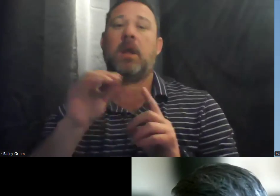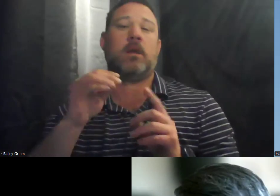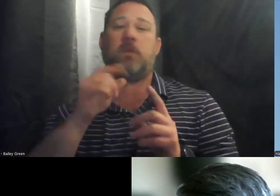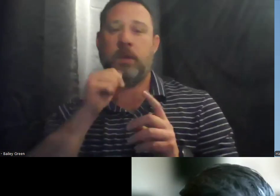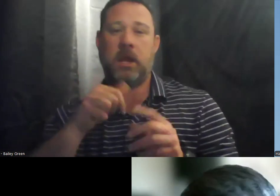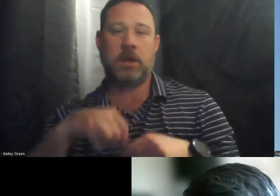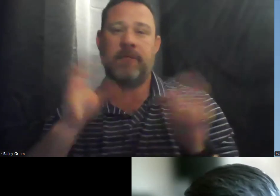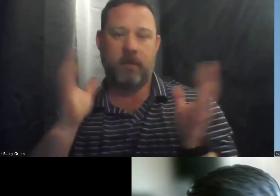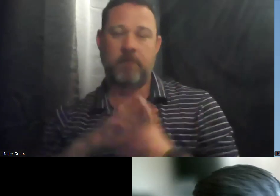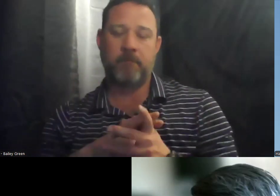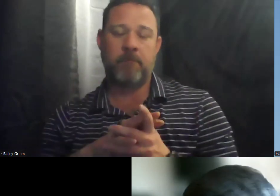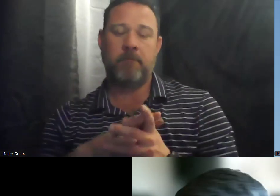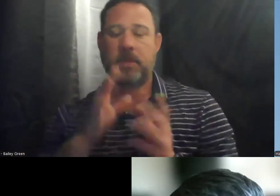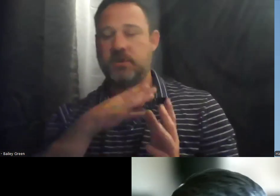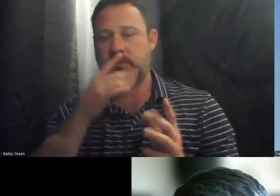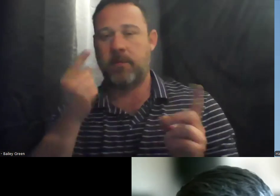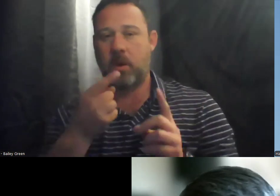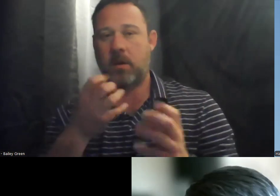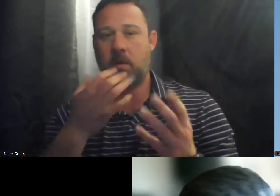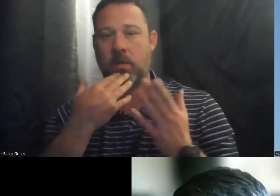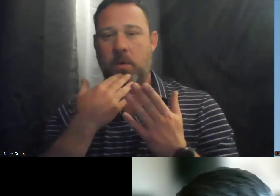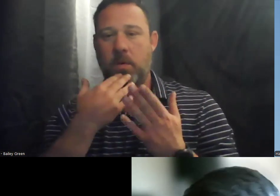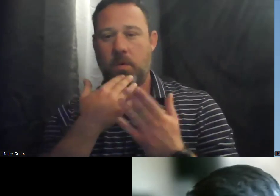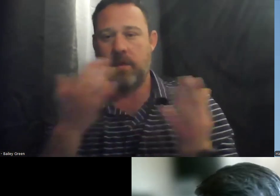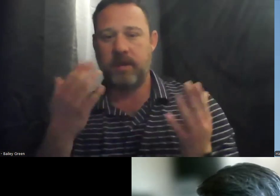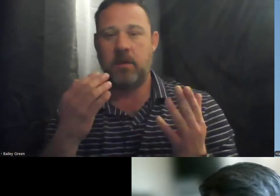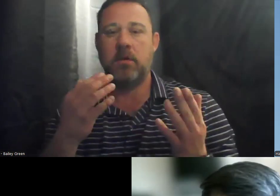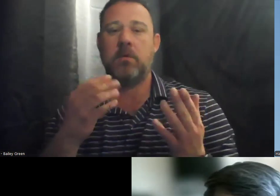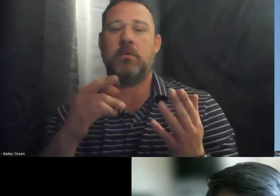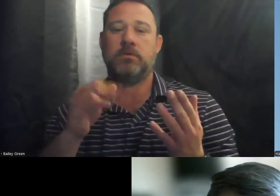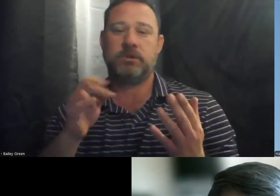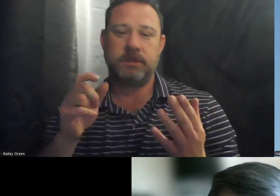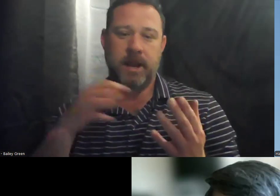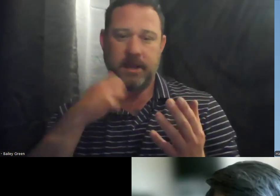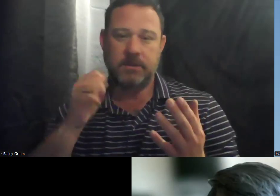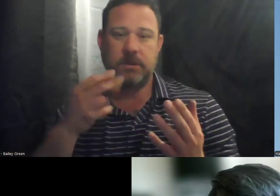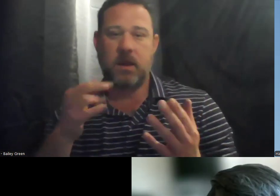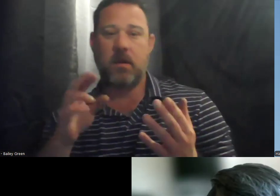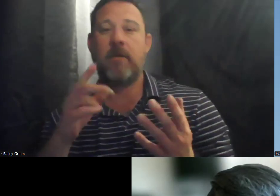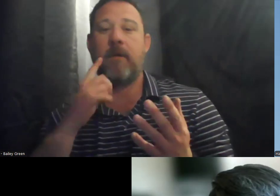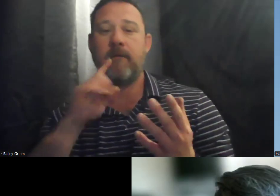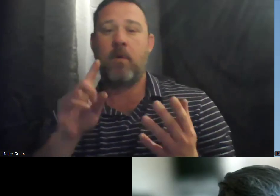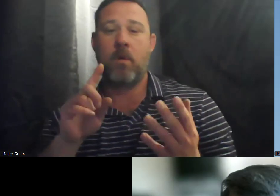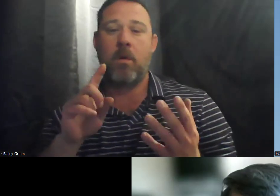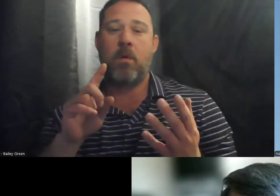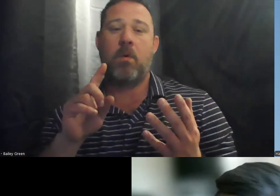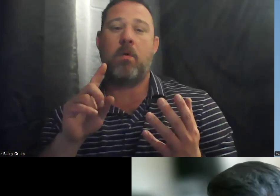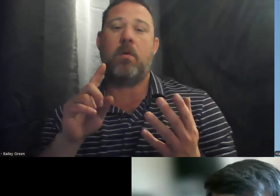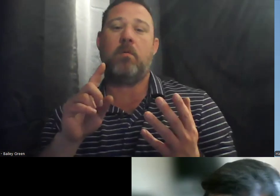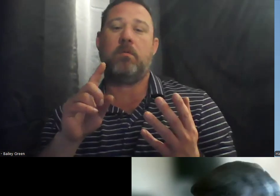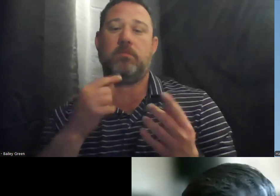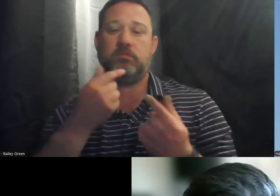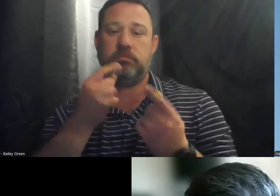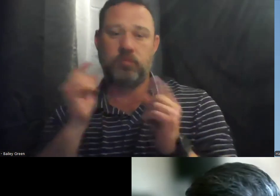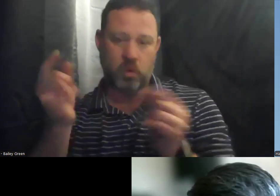up. So that's just my point. And I want to thank you, Justice Aging and Hagar, for for really getting the word out, and